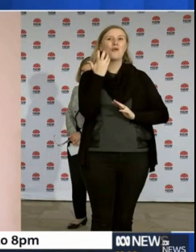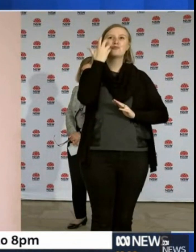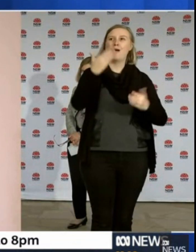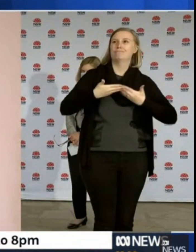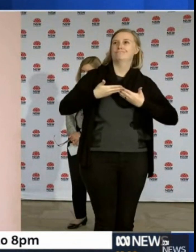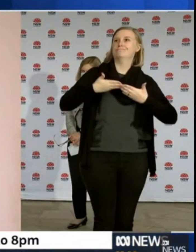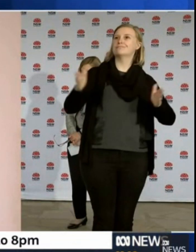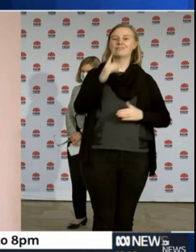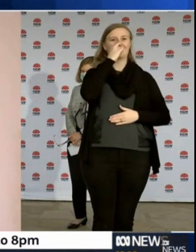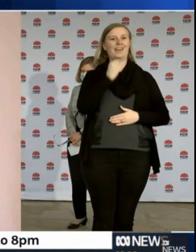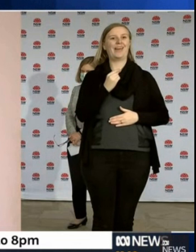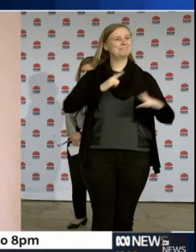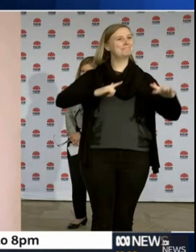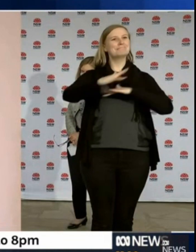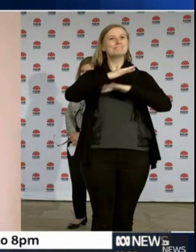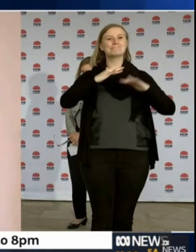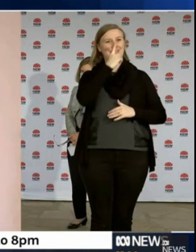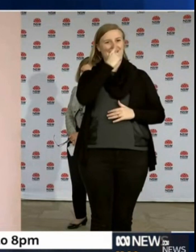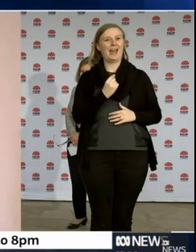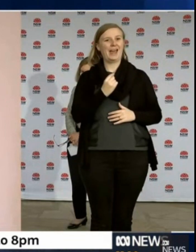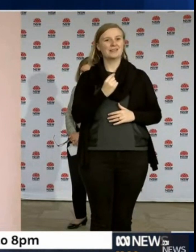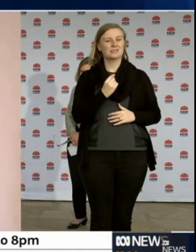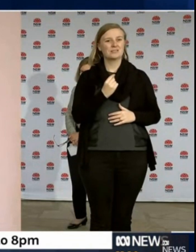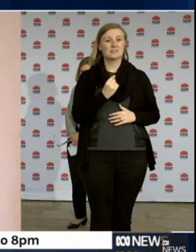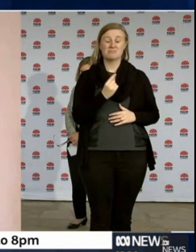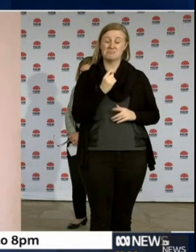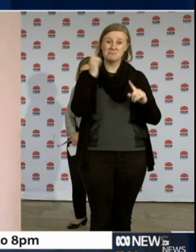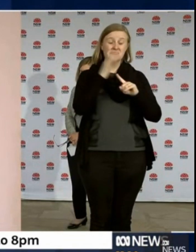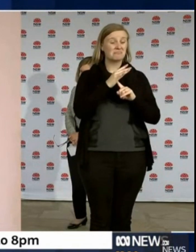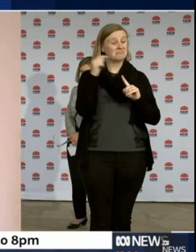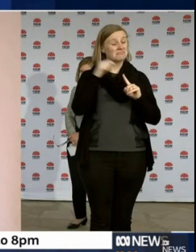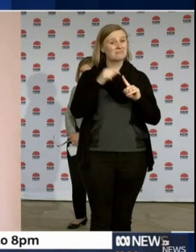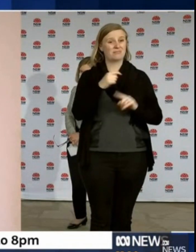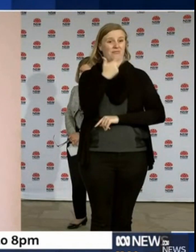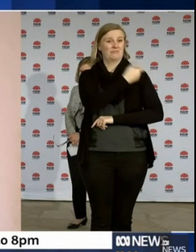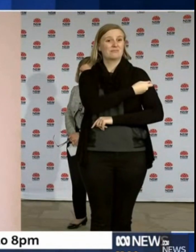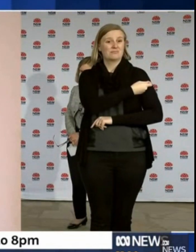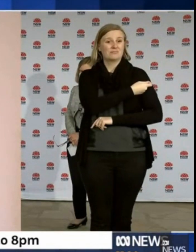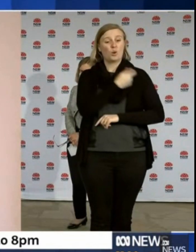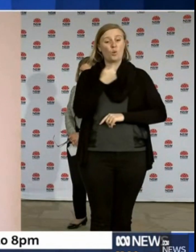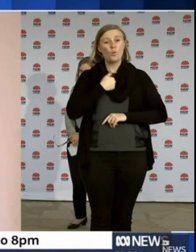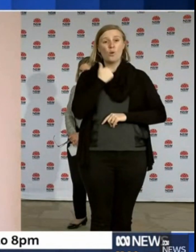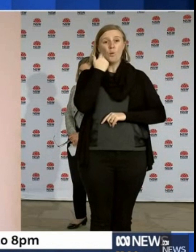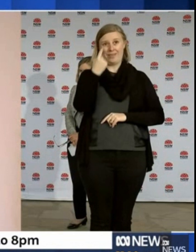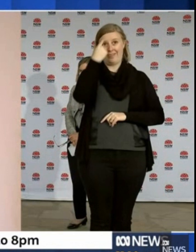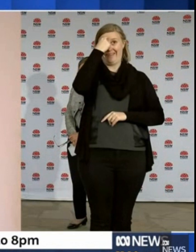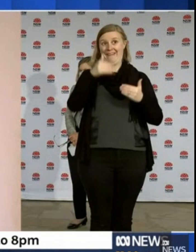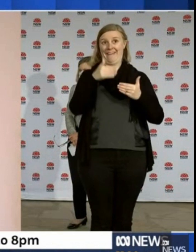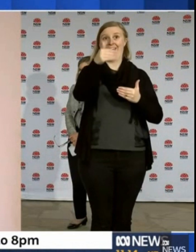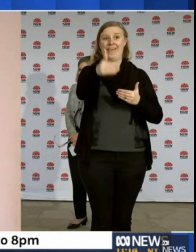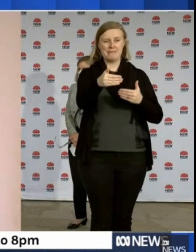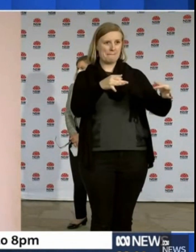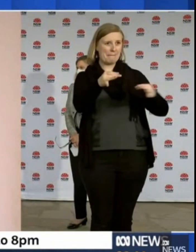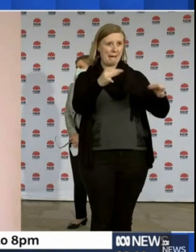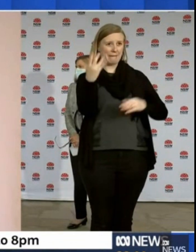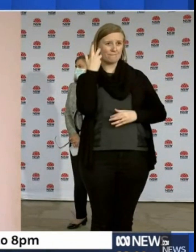into the future. And the New South Wales government has been vigilant every step of the way in planning for those extra doses. But